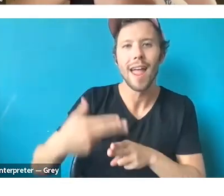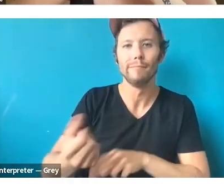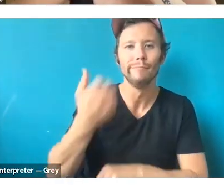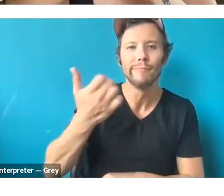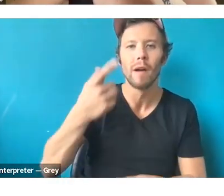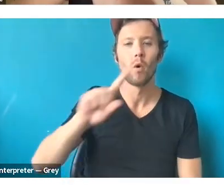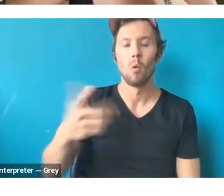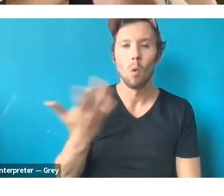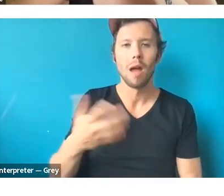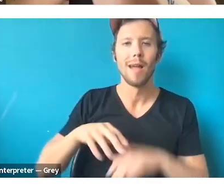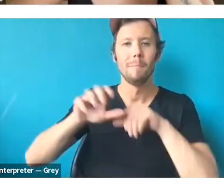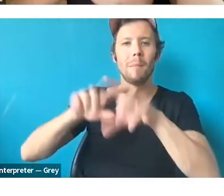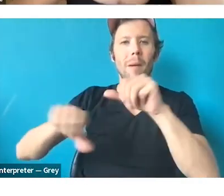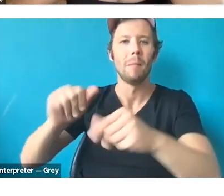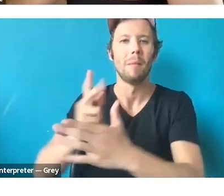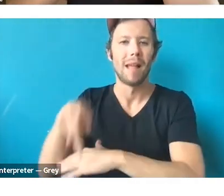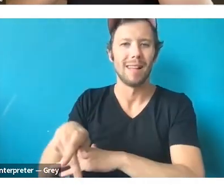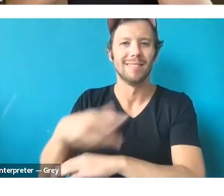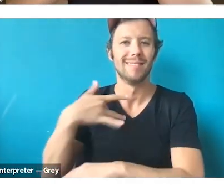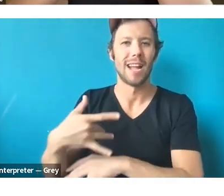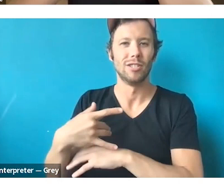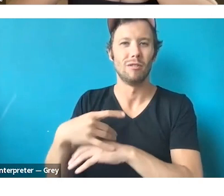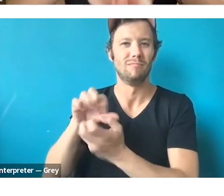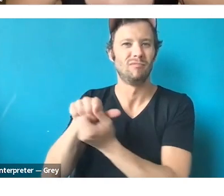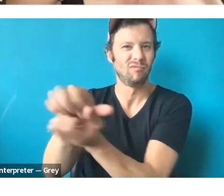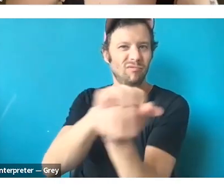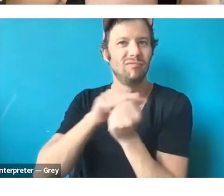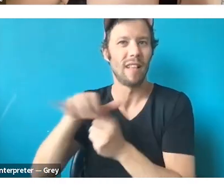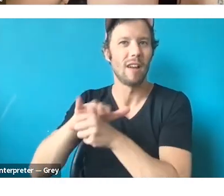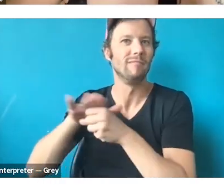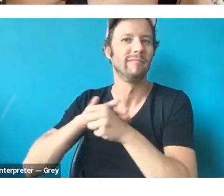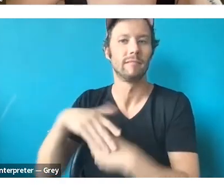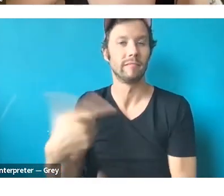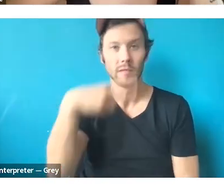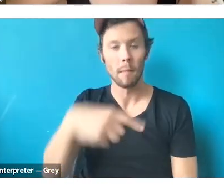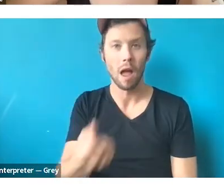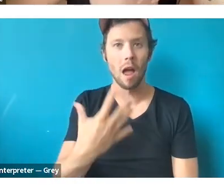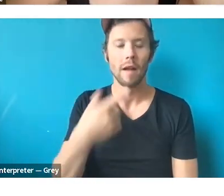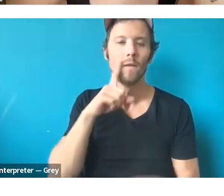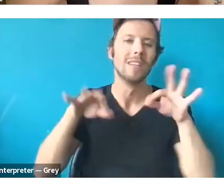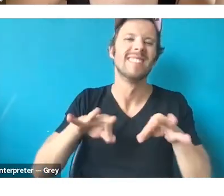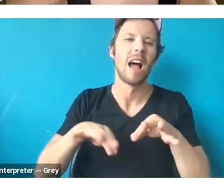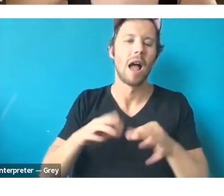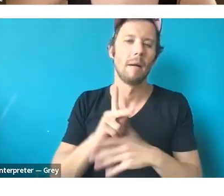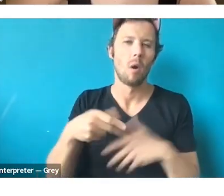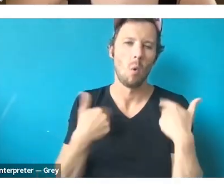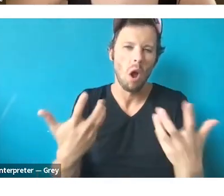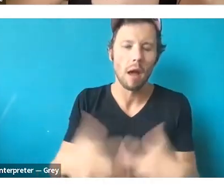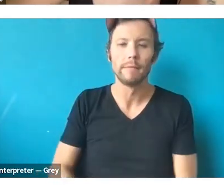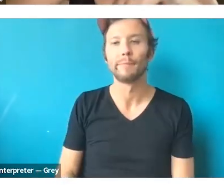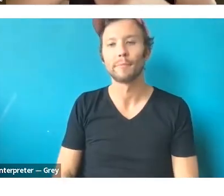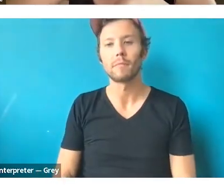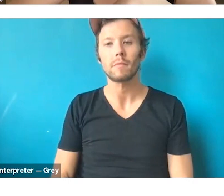for dyeing. In just prefacing very quickly, in New York City, there are far more invasive